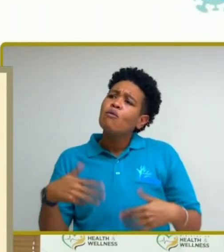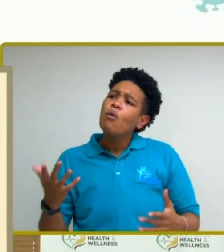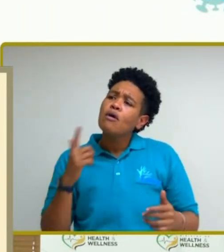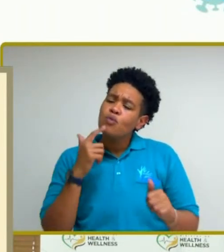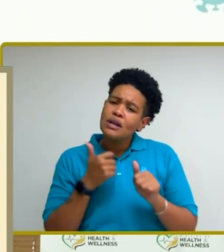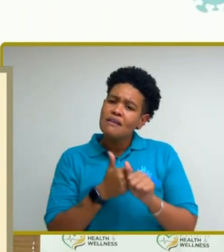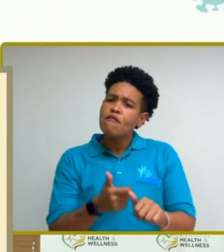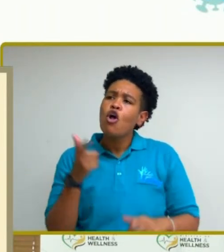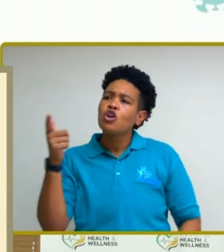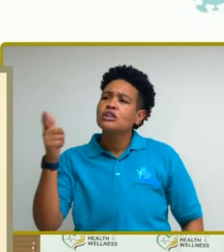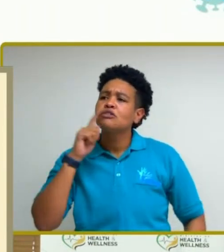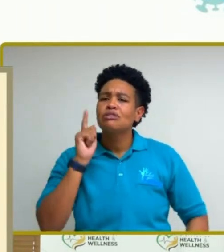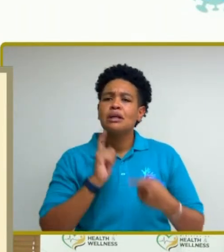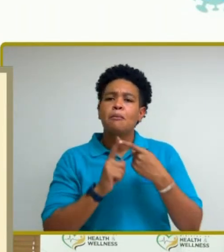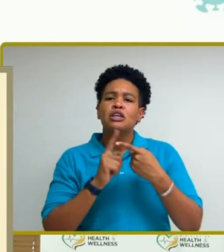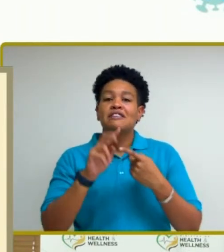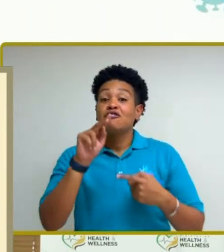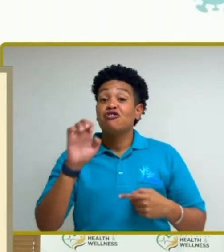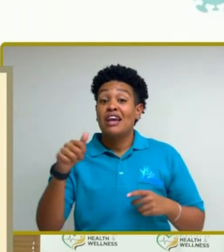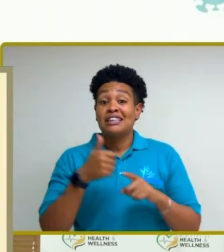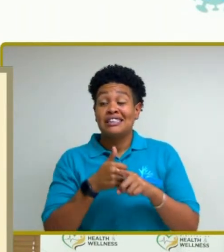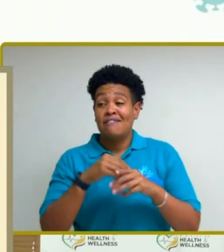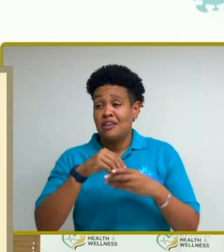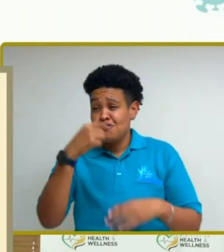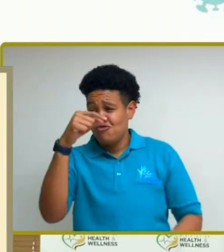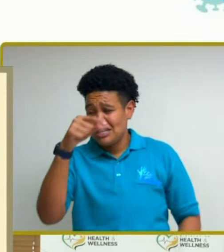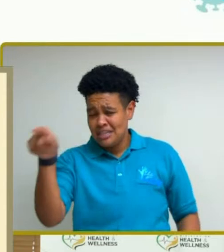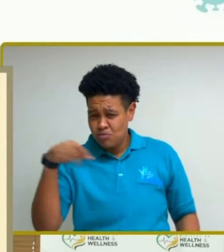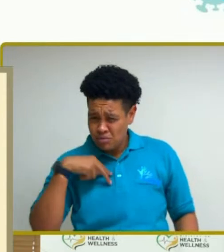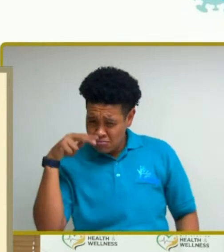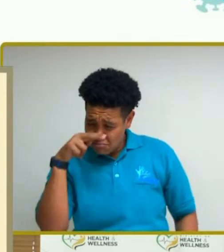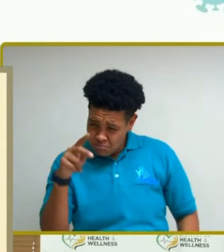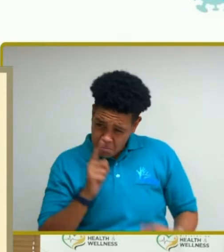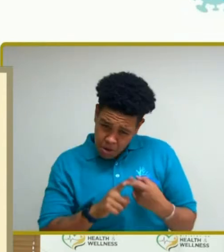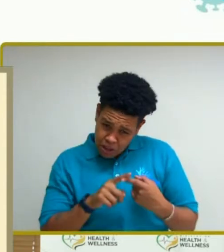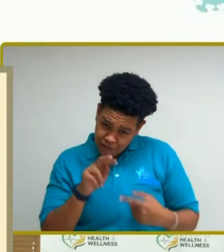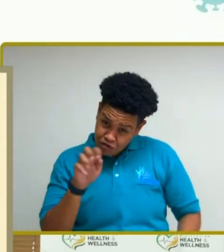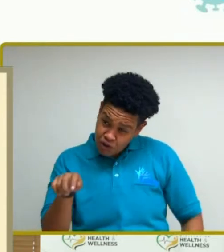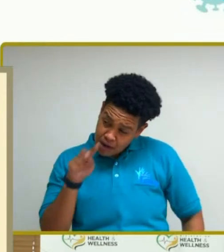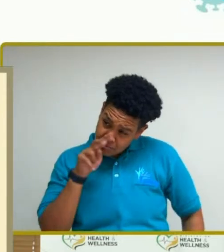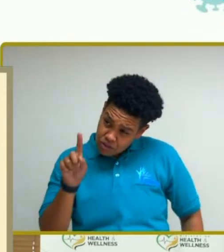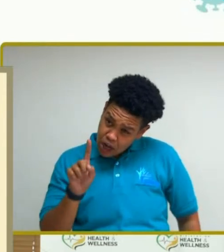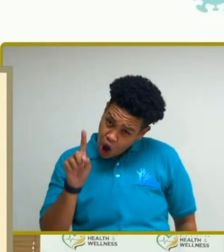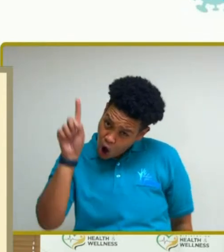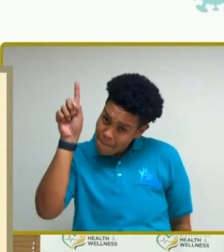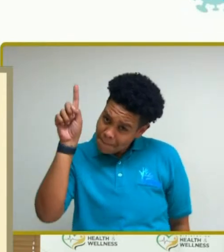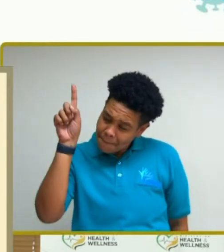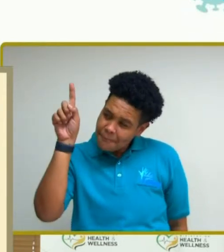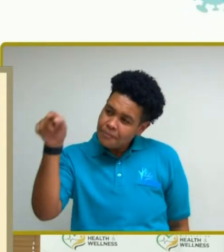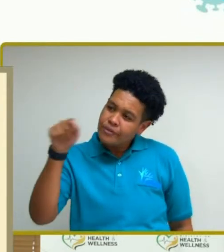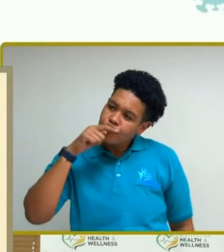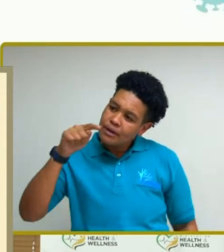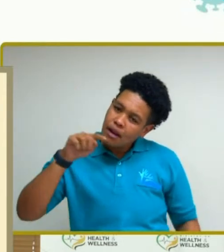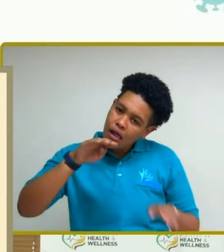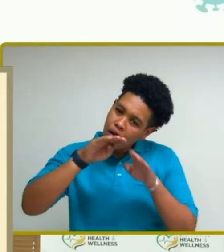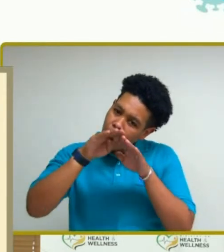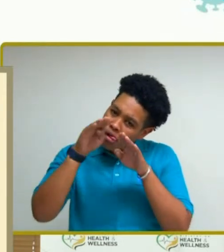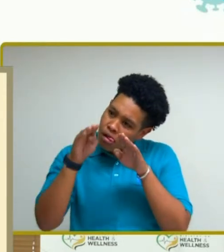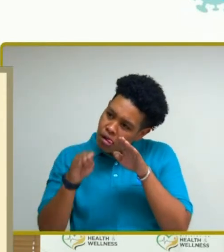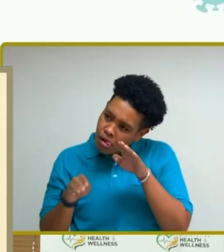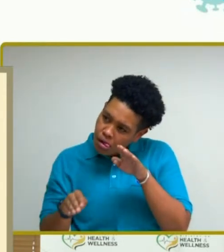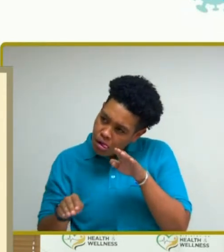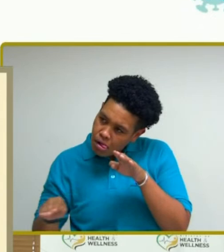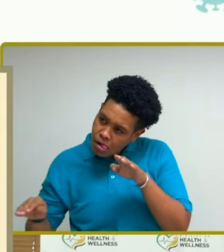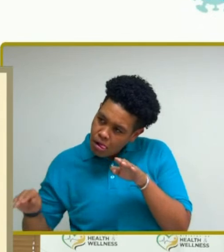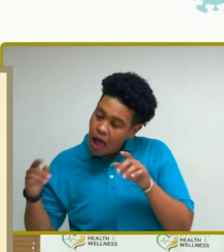follows the positivity rate, which is in green. We can see the positivity rate has gone up and is plateauing, and